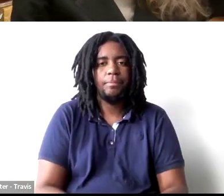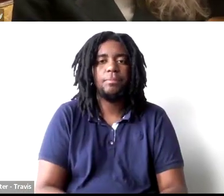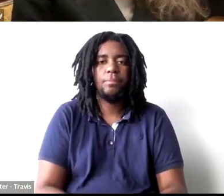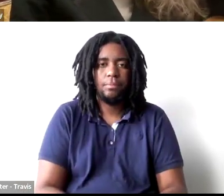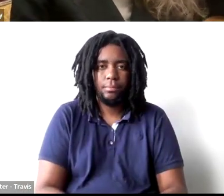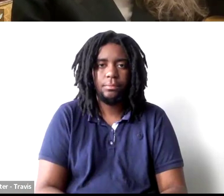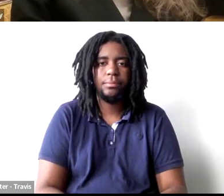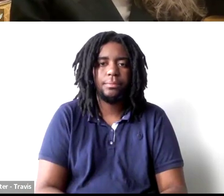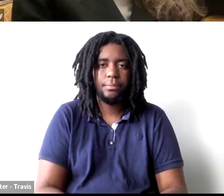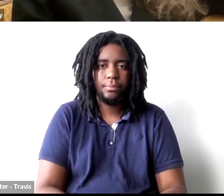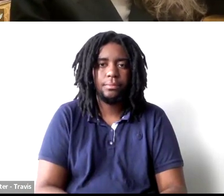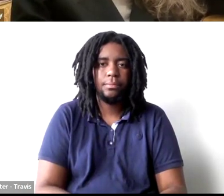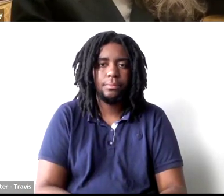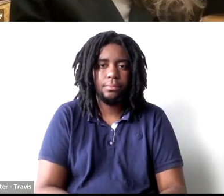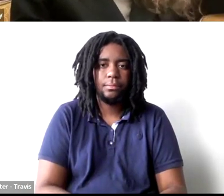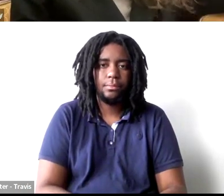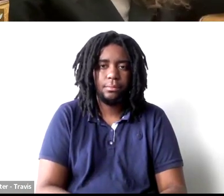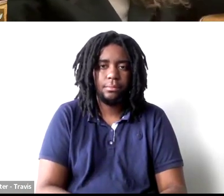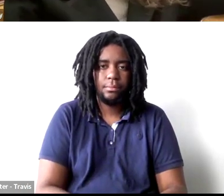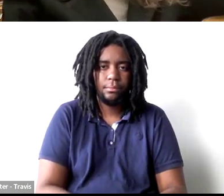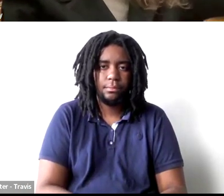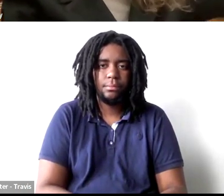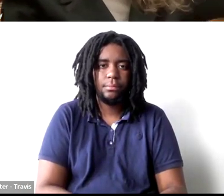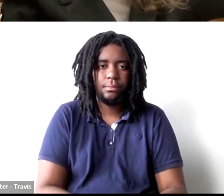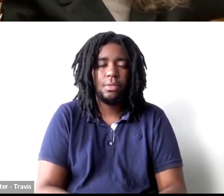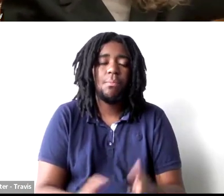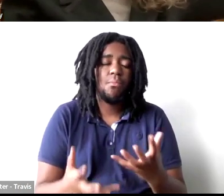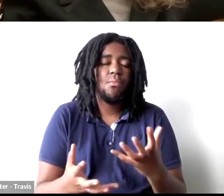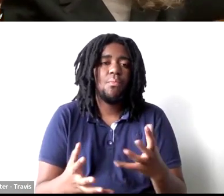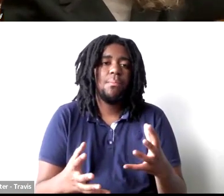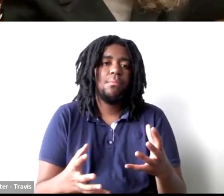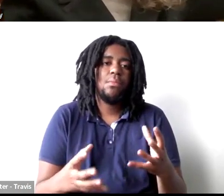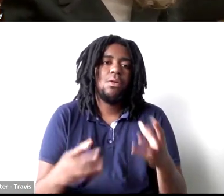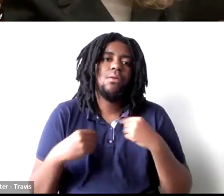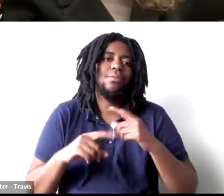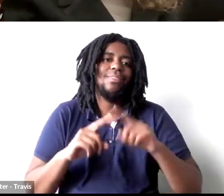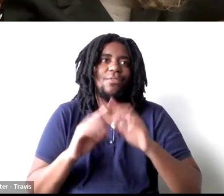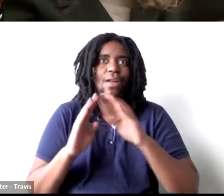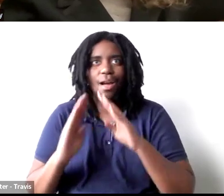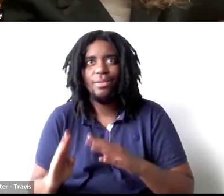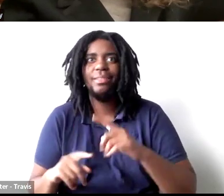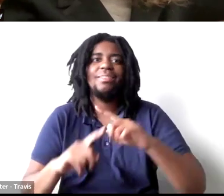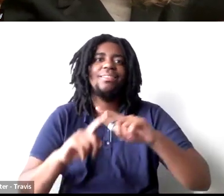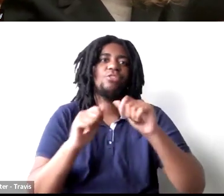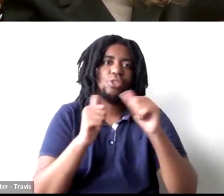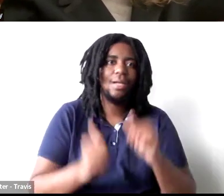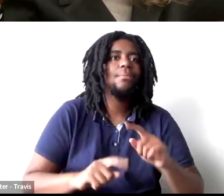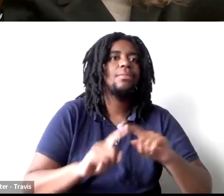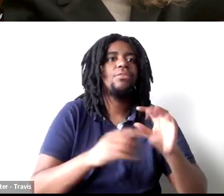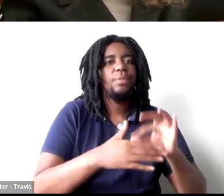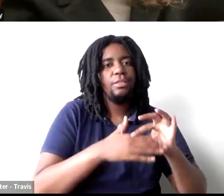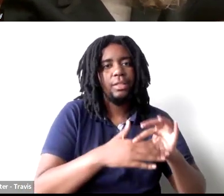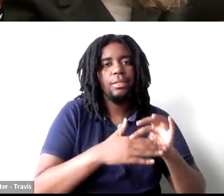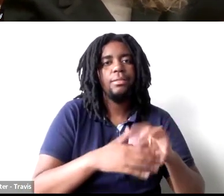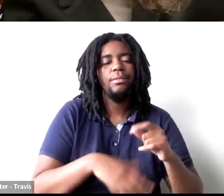and so forth. So he probably owned a lot of different houses of different shapes and different materials, or some empty lots we know